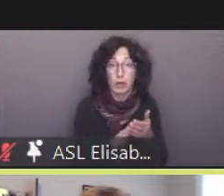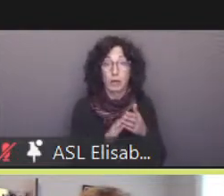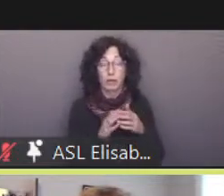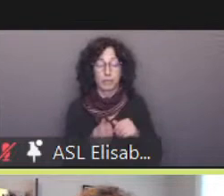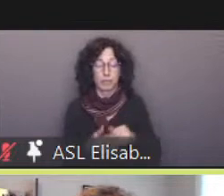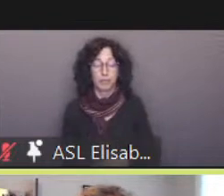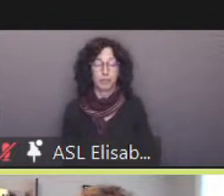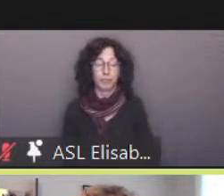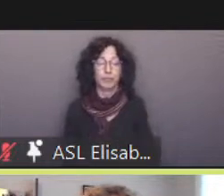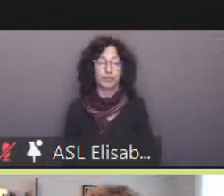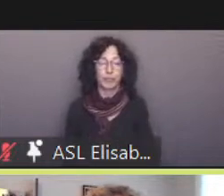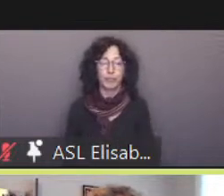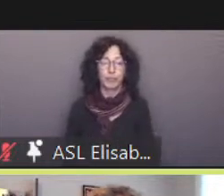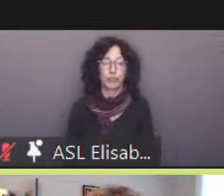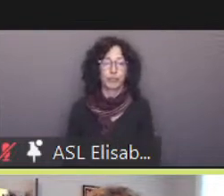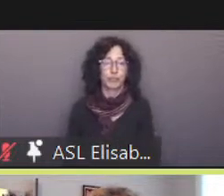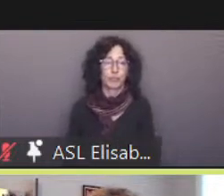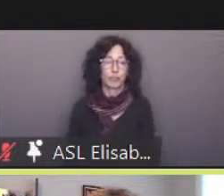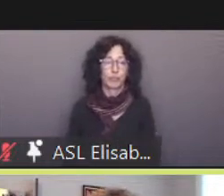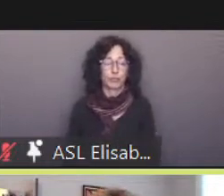Next slide.